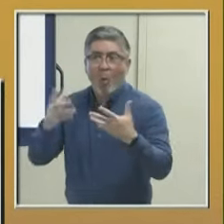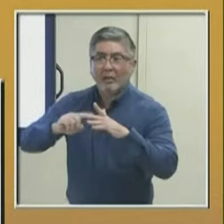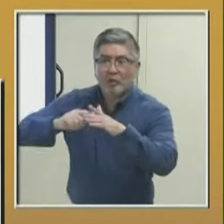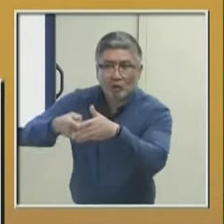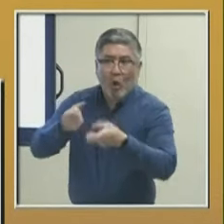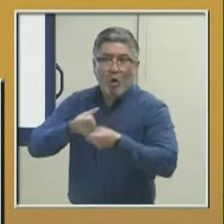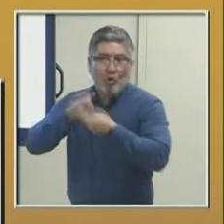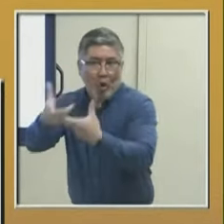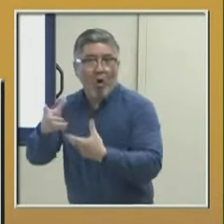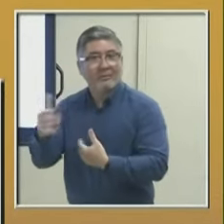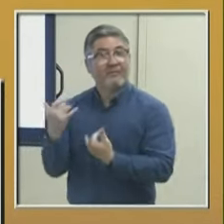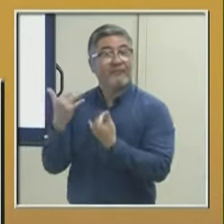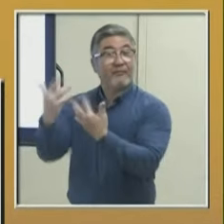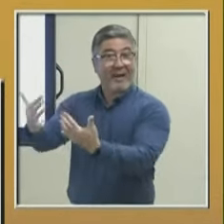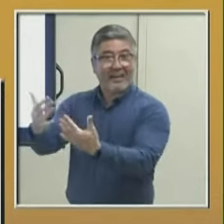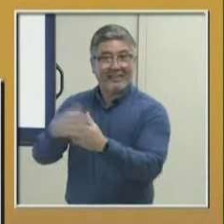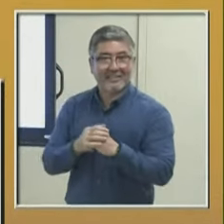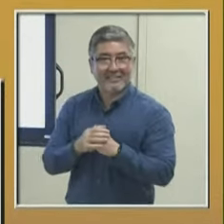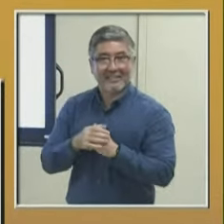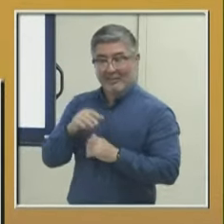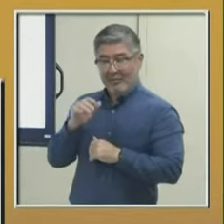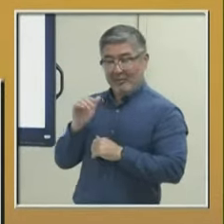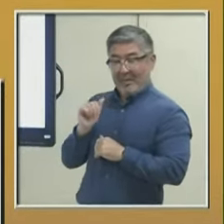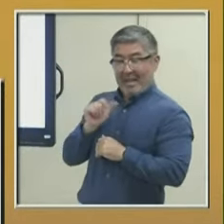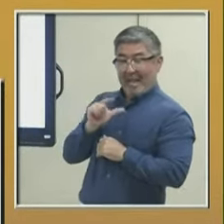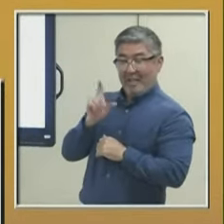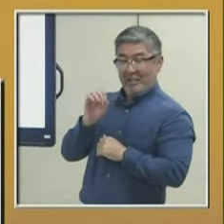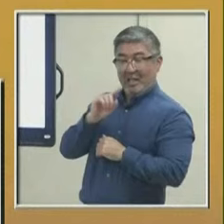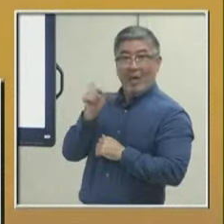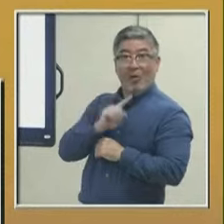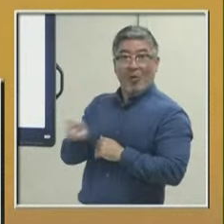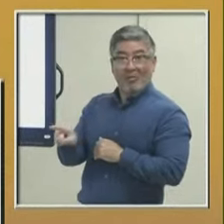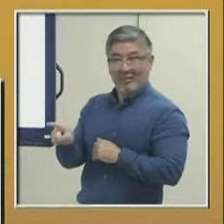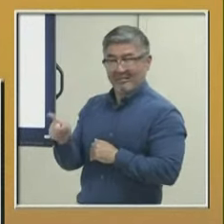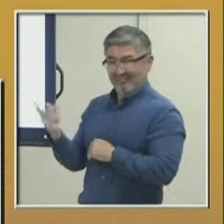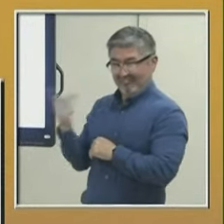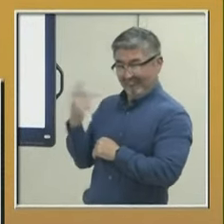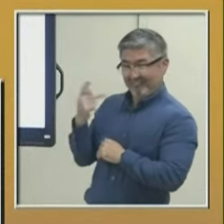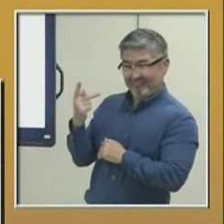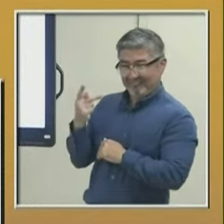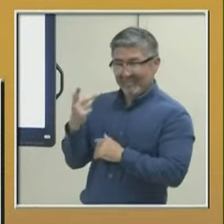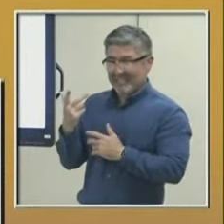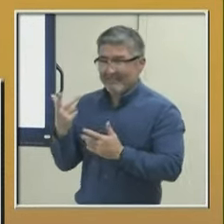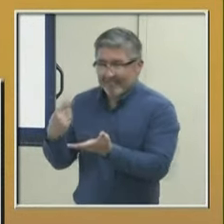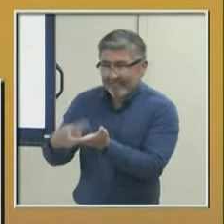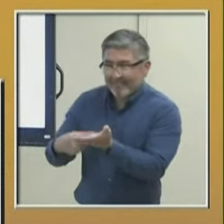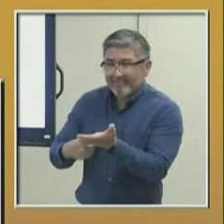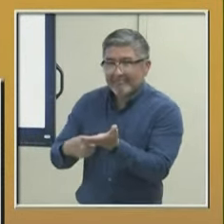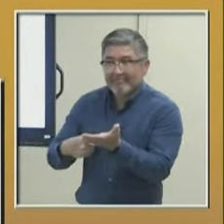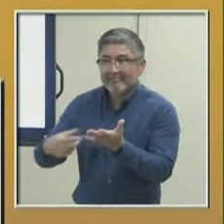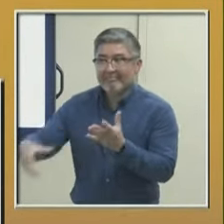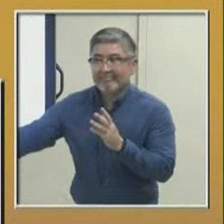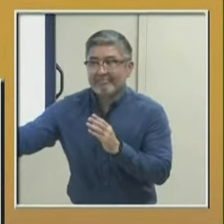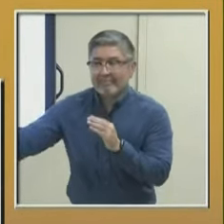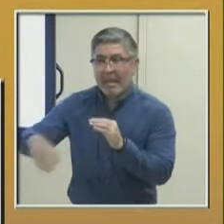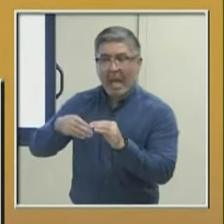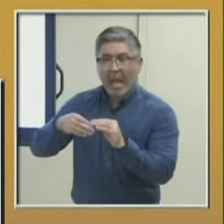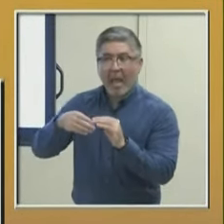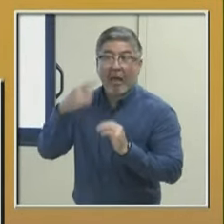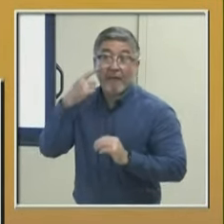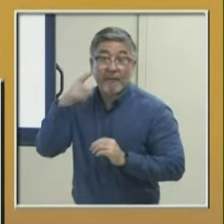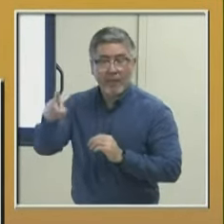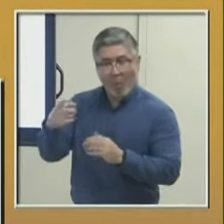when AG Lopez and myself were discussing that, if we were to add to our team to do a cause and origin